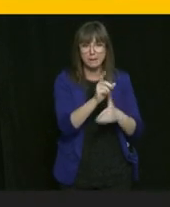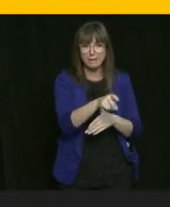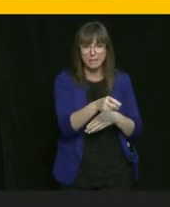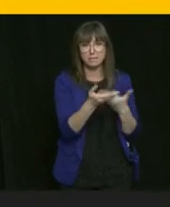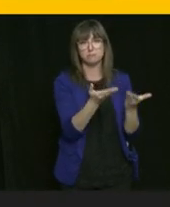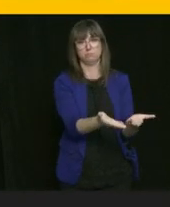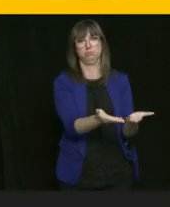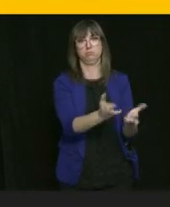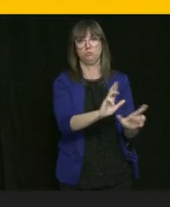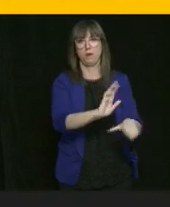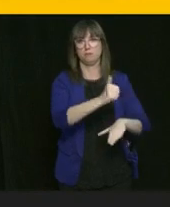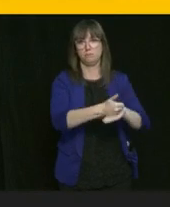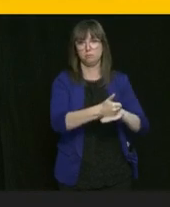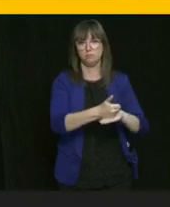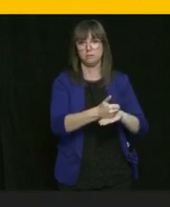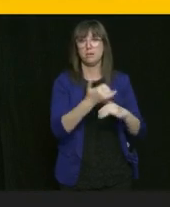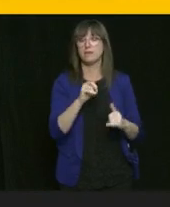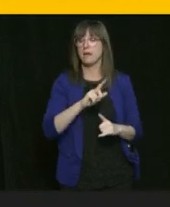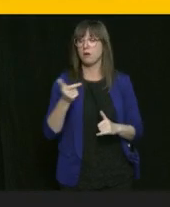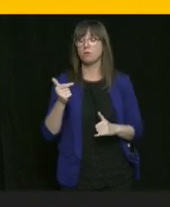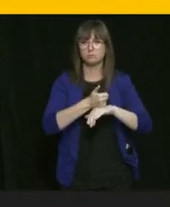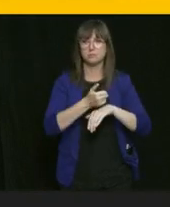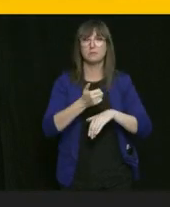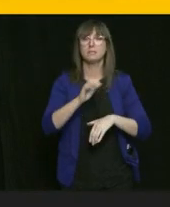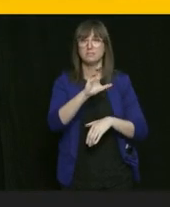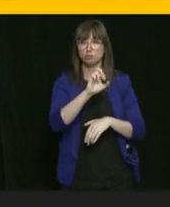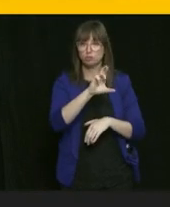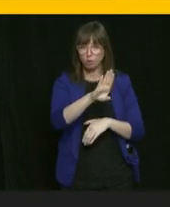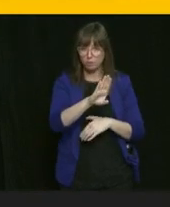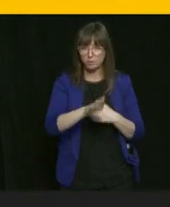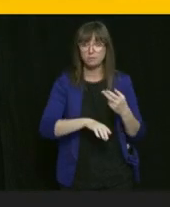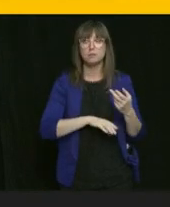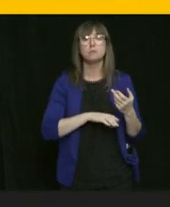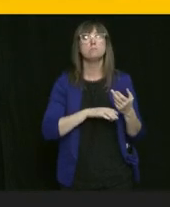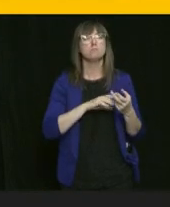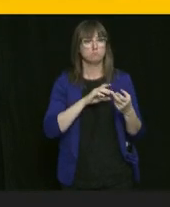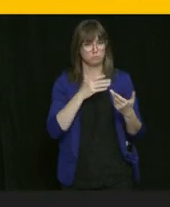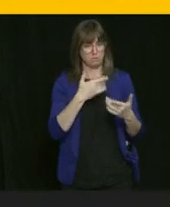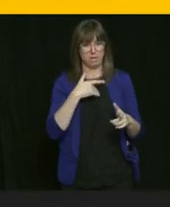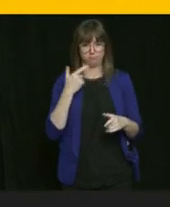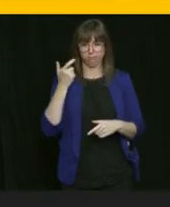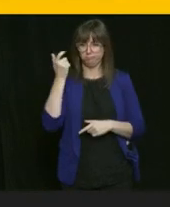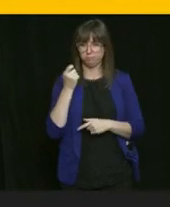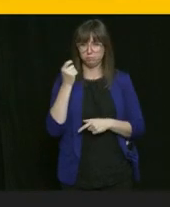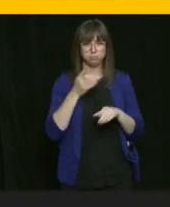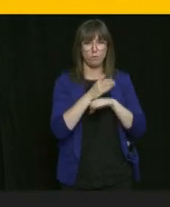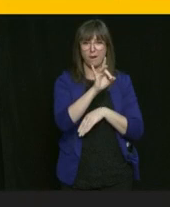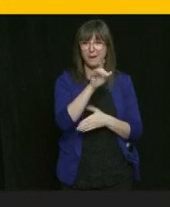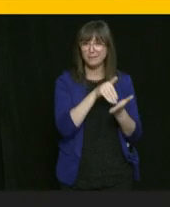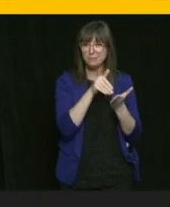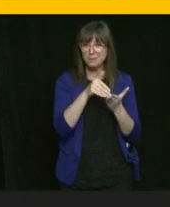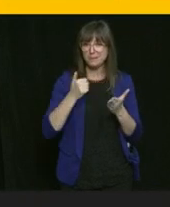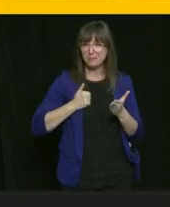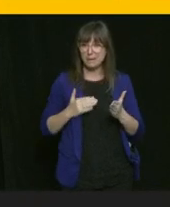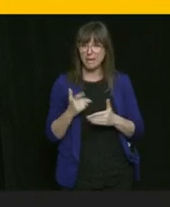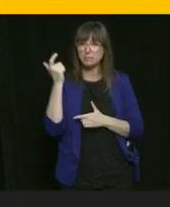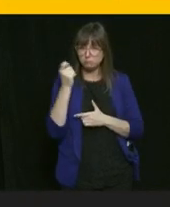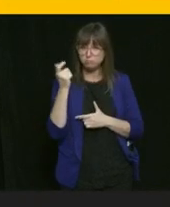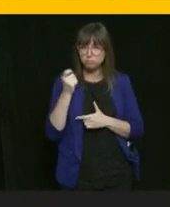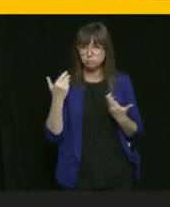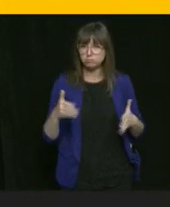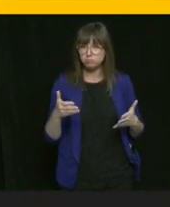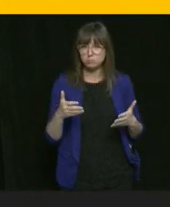Now, Mr. O'Toole said that we moved that benefited over 8 million Canadians